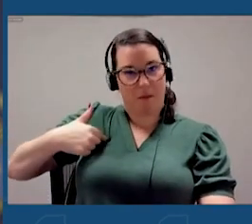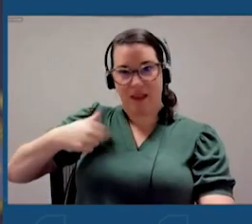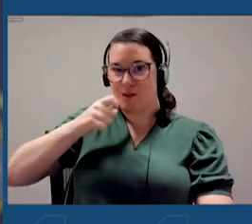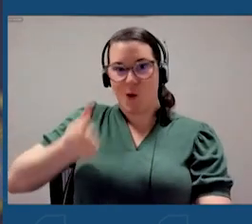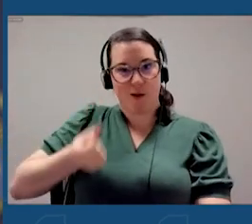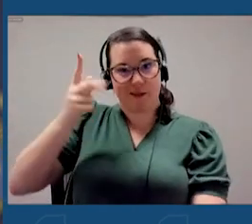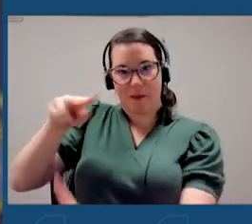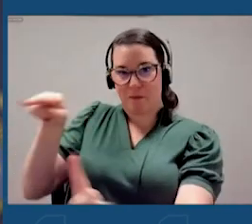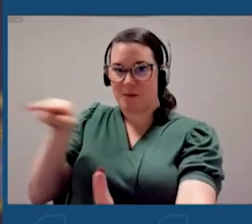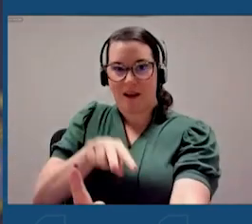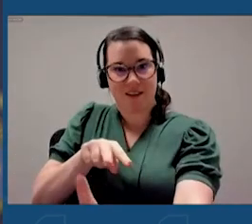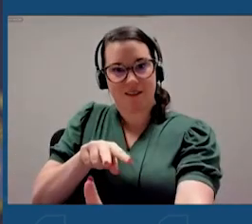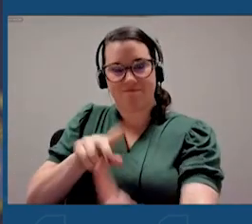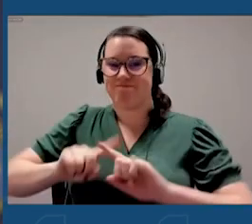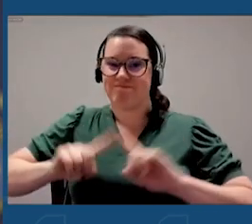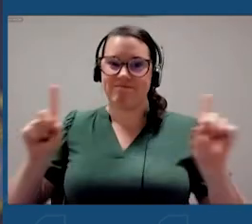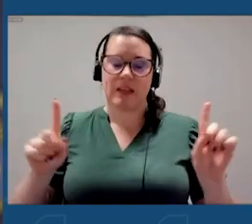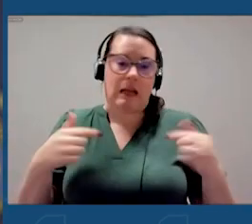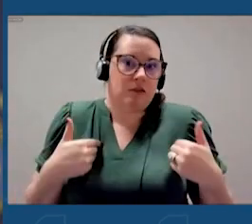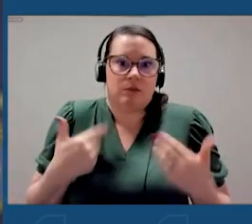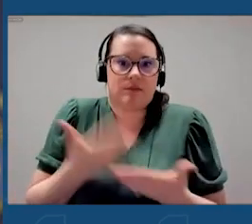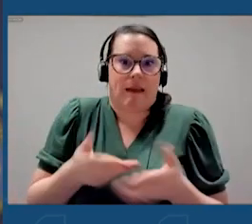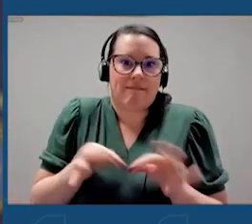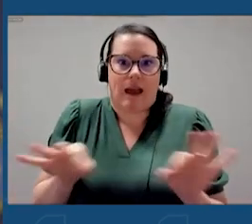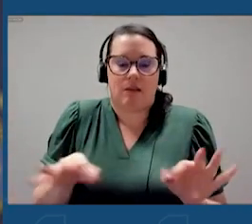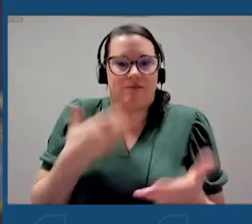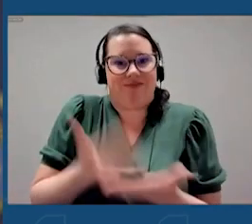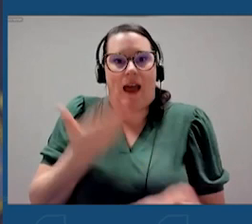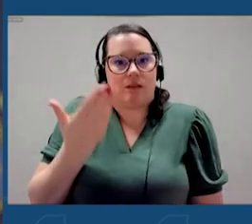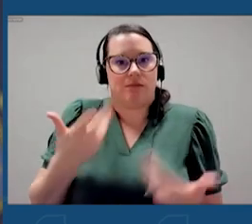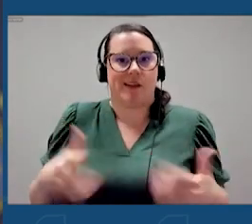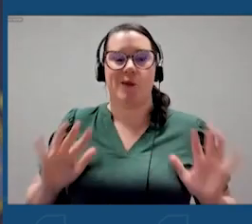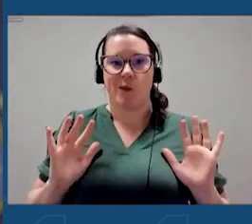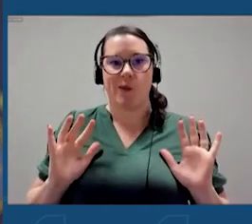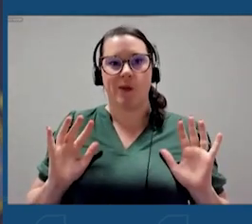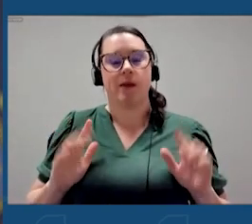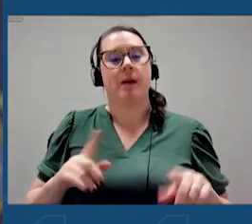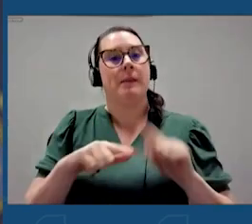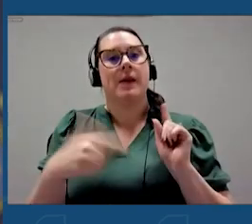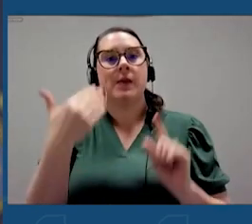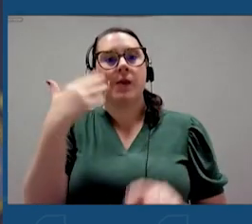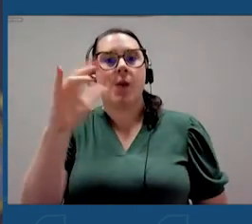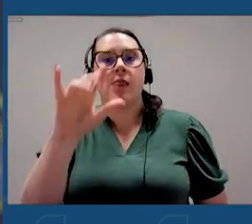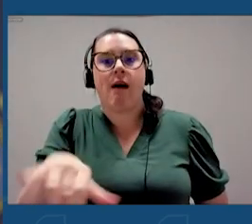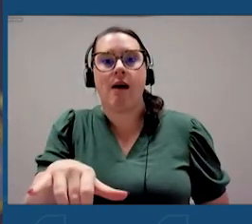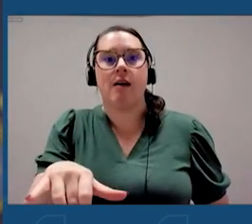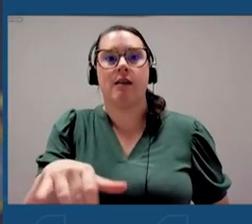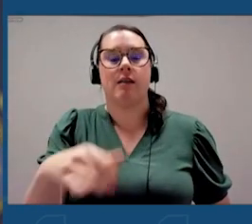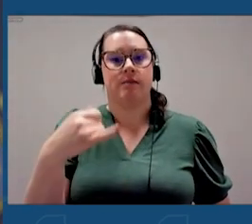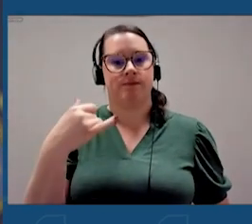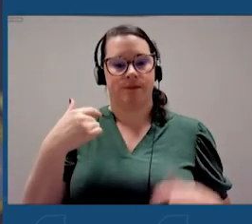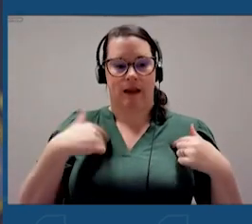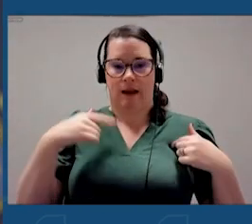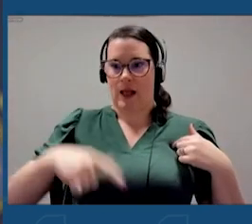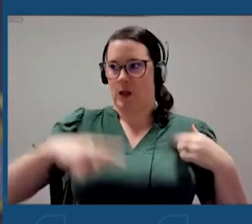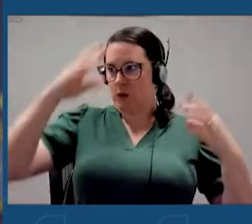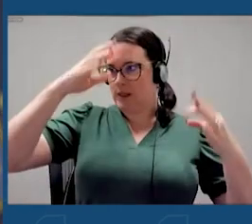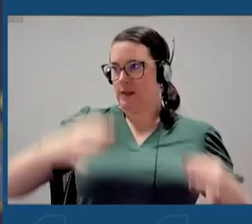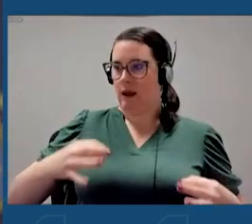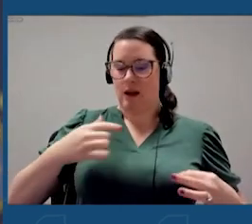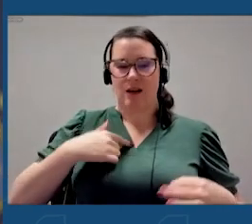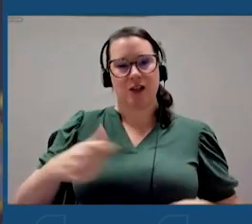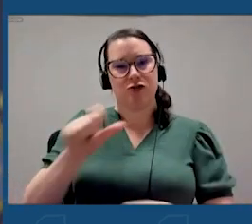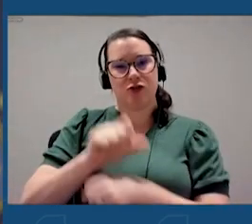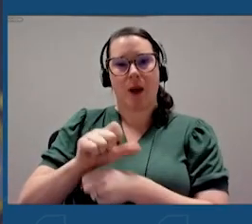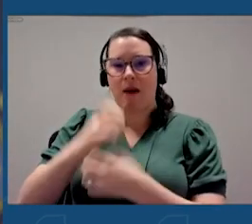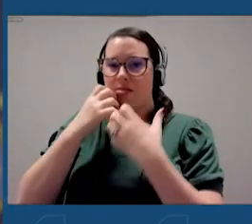just stating a fact here. And I knew what it was like when he had to come down to that choice. I had a job I loved, working for